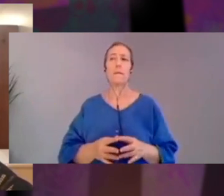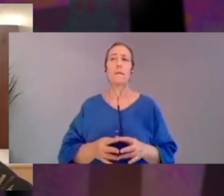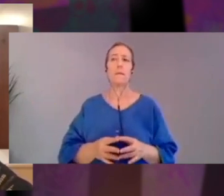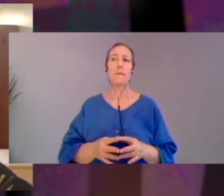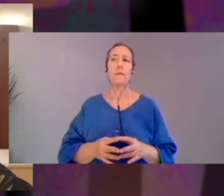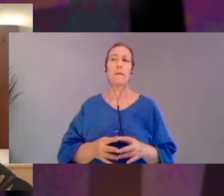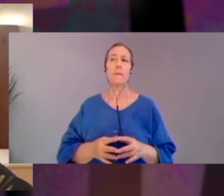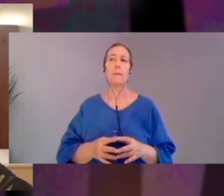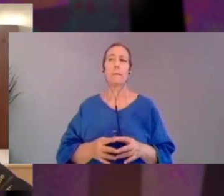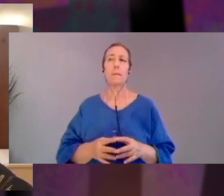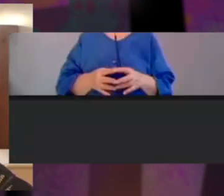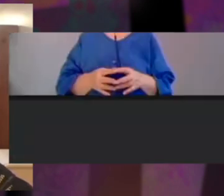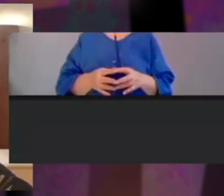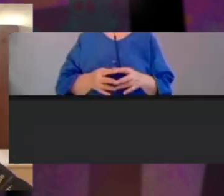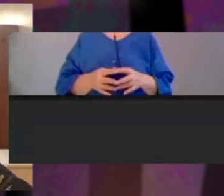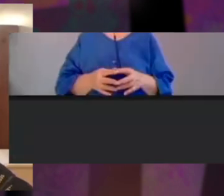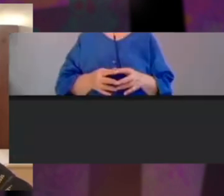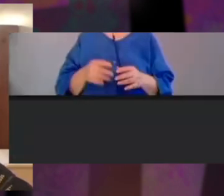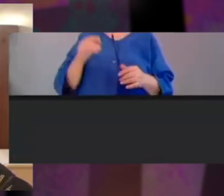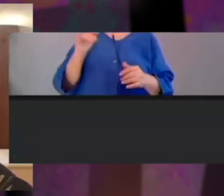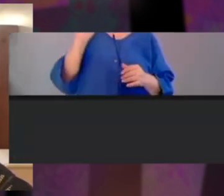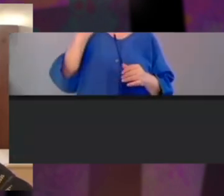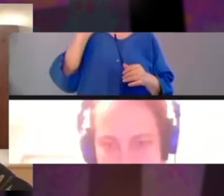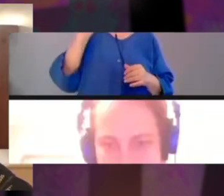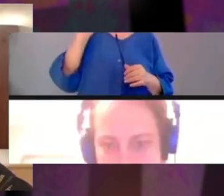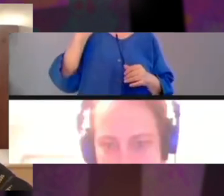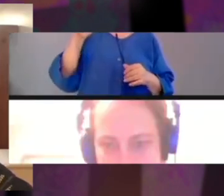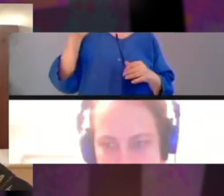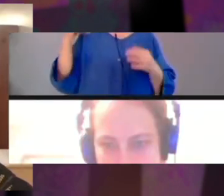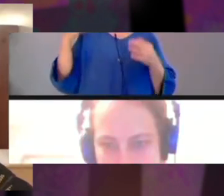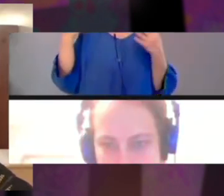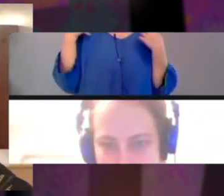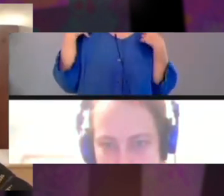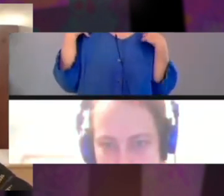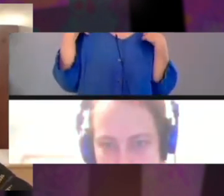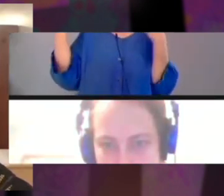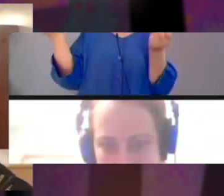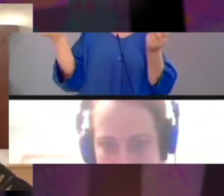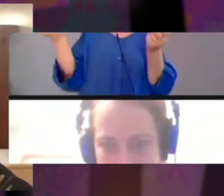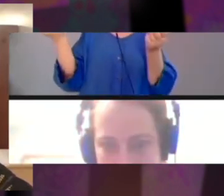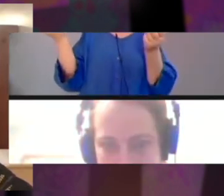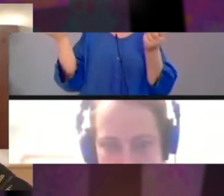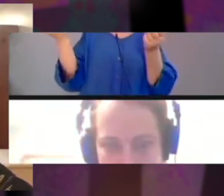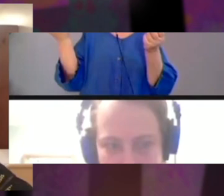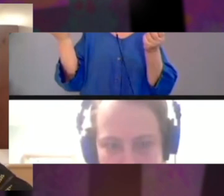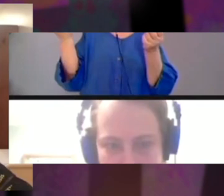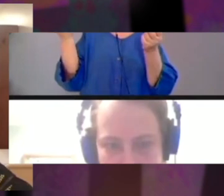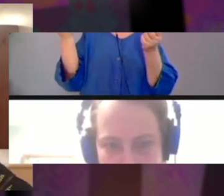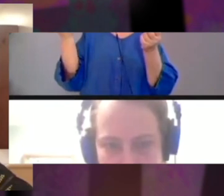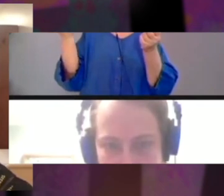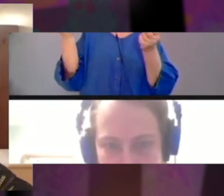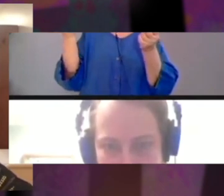part of that bravery is kind of doing the work almost beforehand to let your heart break.